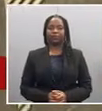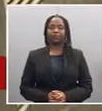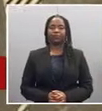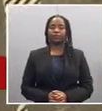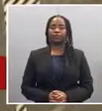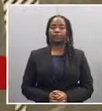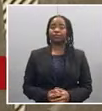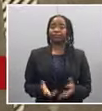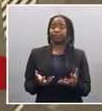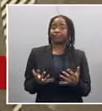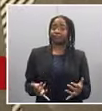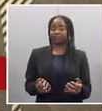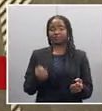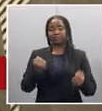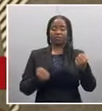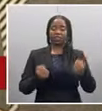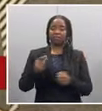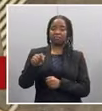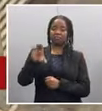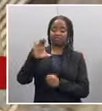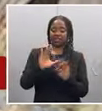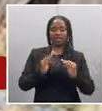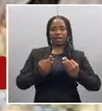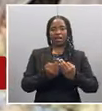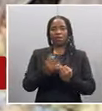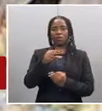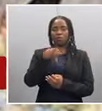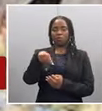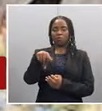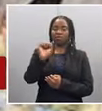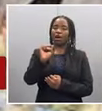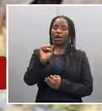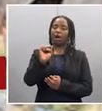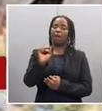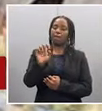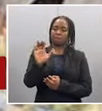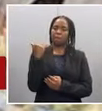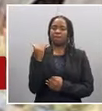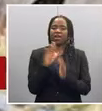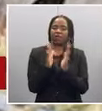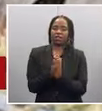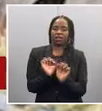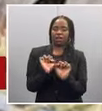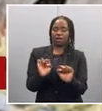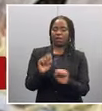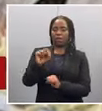Tons of cash and luxury vehicles, the Guptas get their assets back in a blow for the National Prosecuting